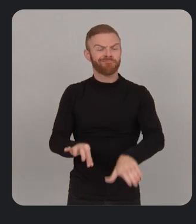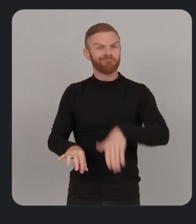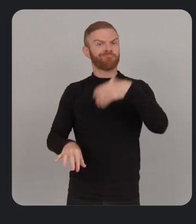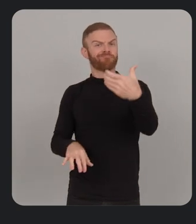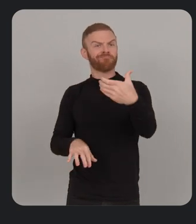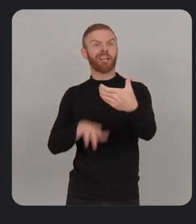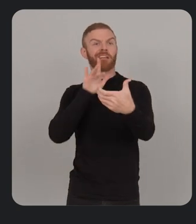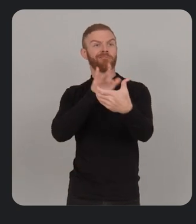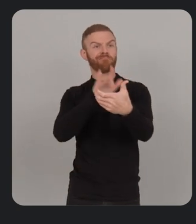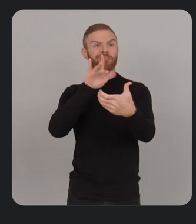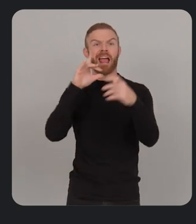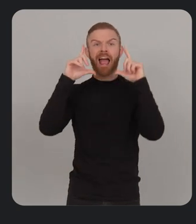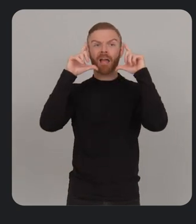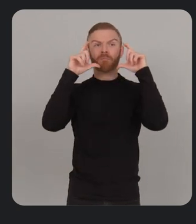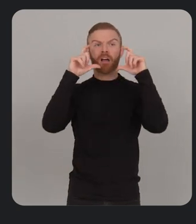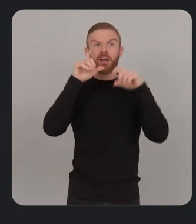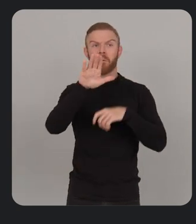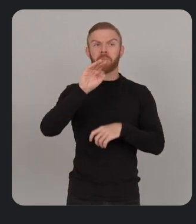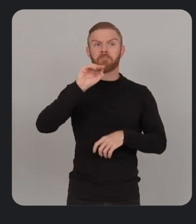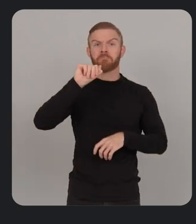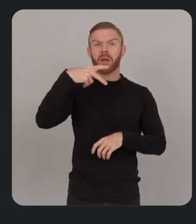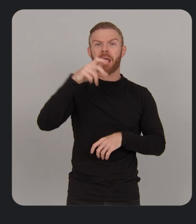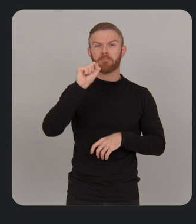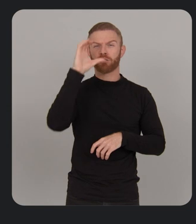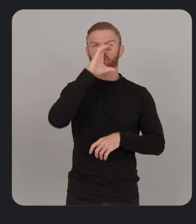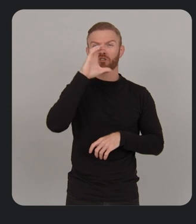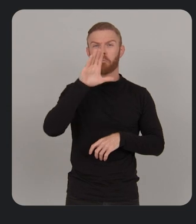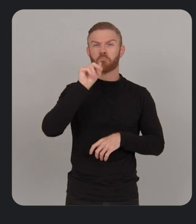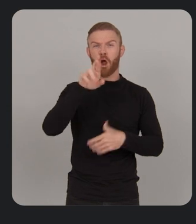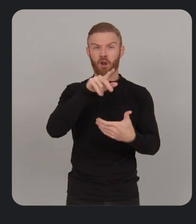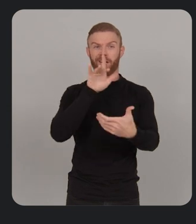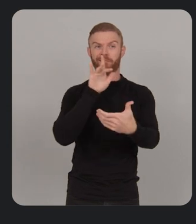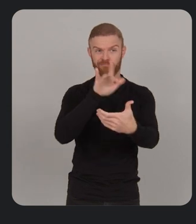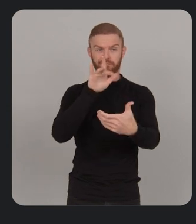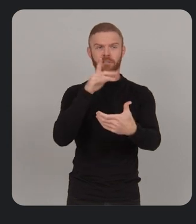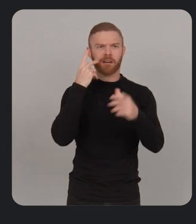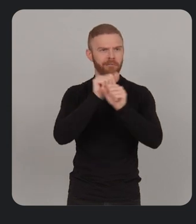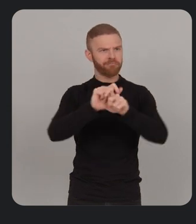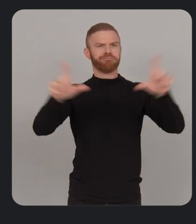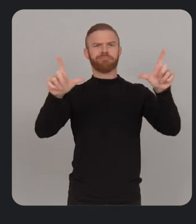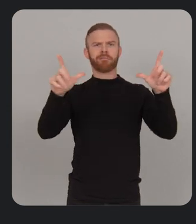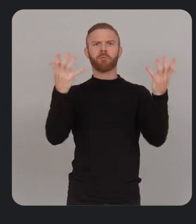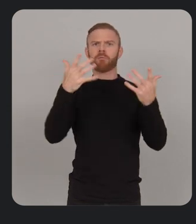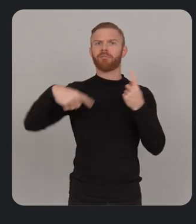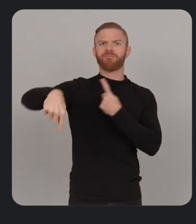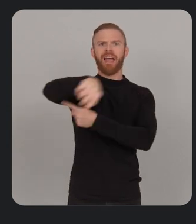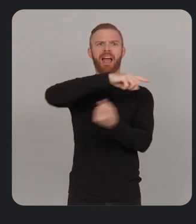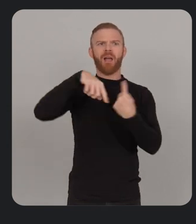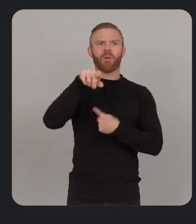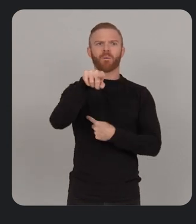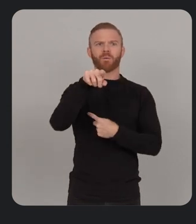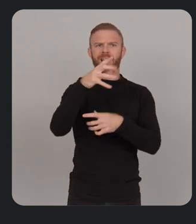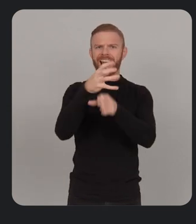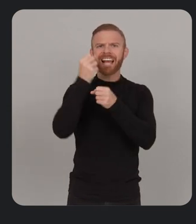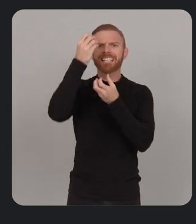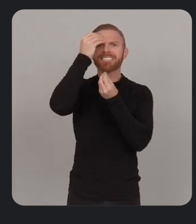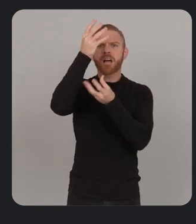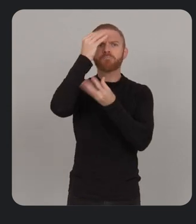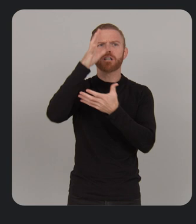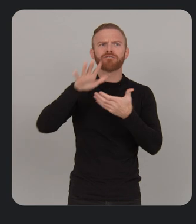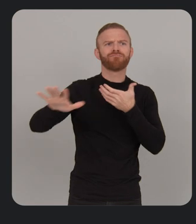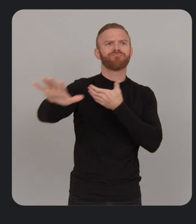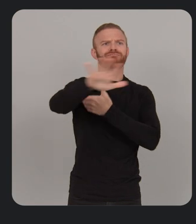phone, tap on the camera in the Maps search bar, and instantly see what's around you, appearing